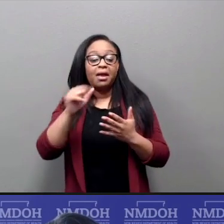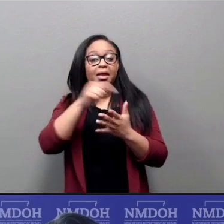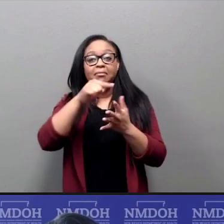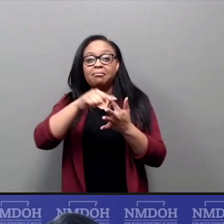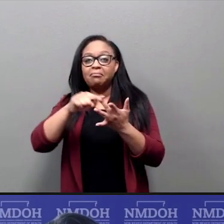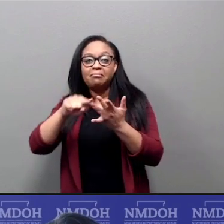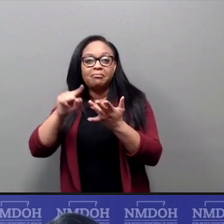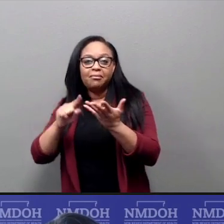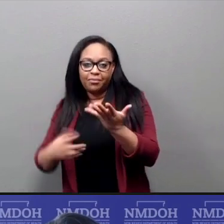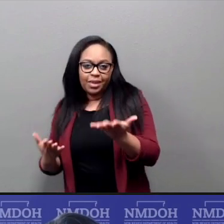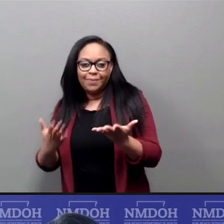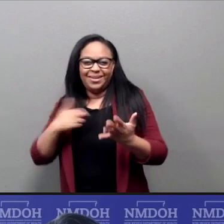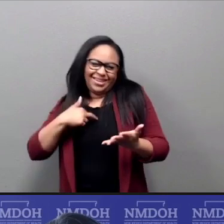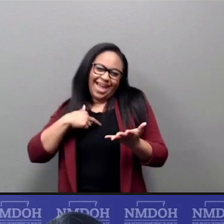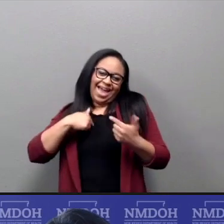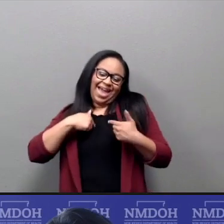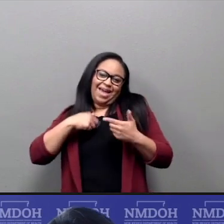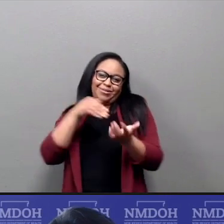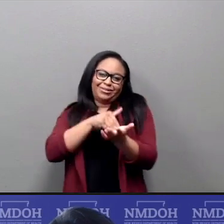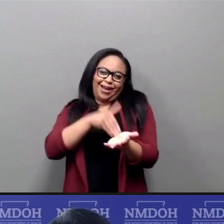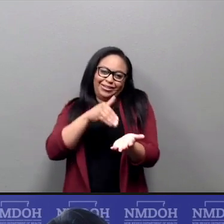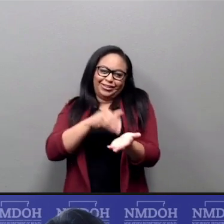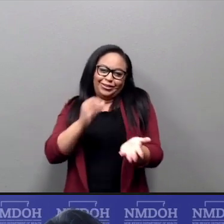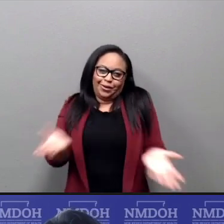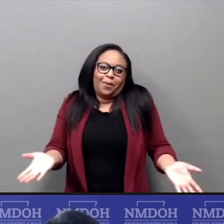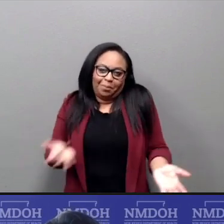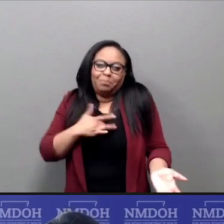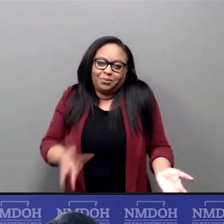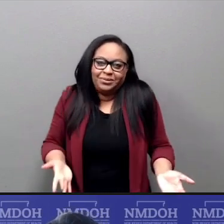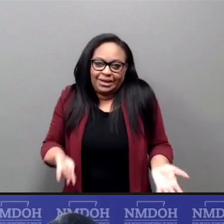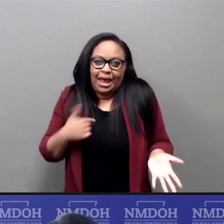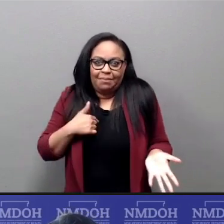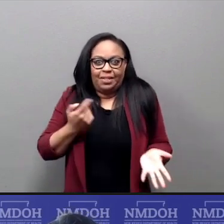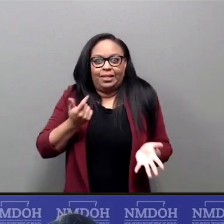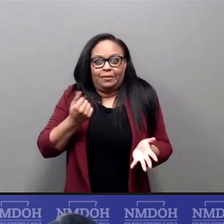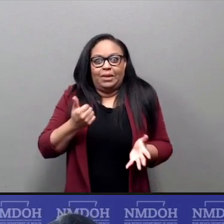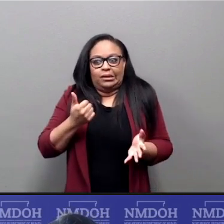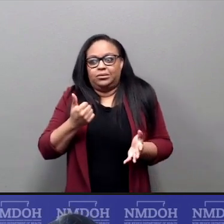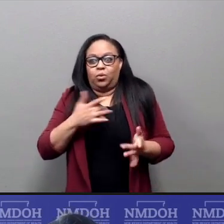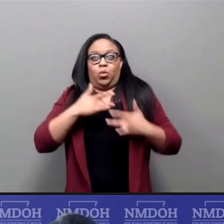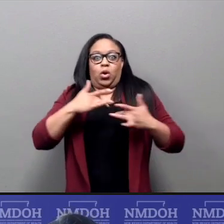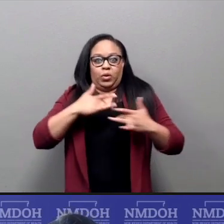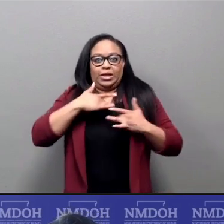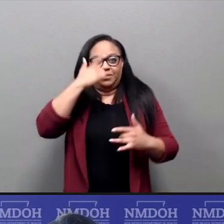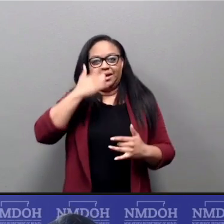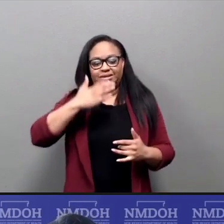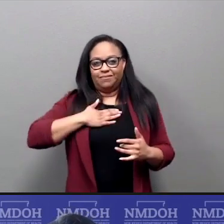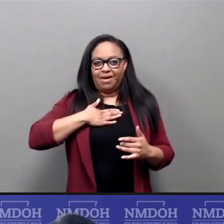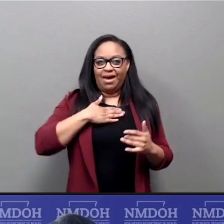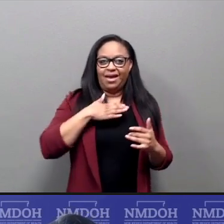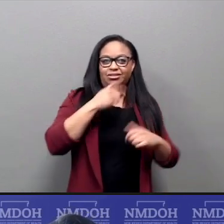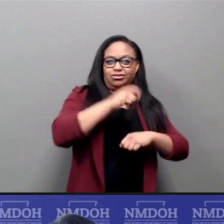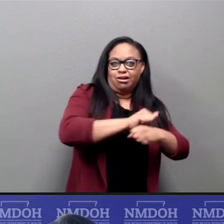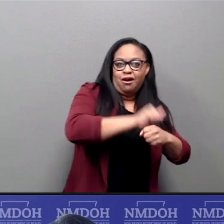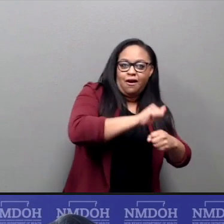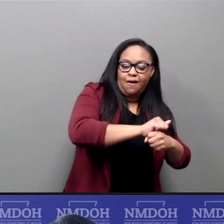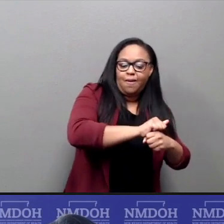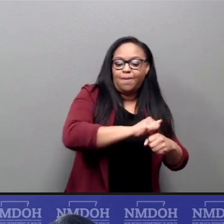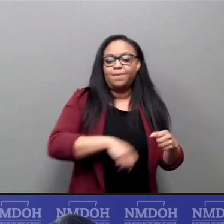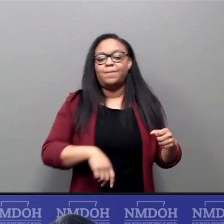role. And but they were all negative, and a PCR was negative too. So I don't think we're